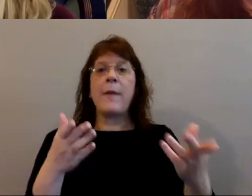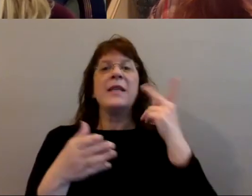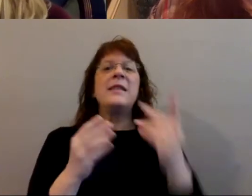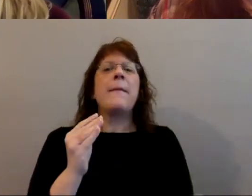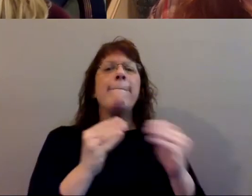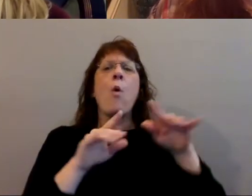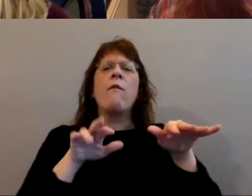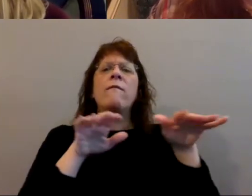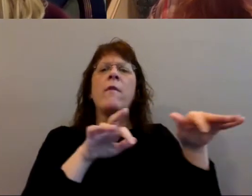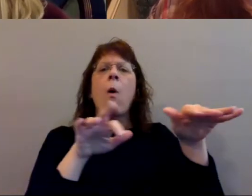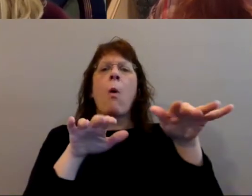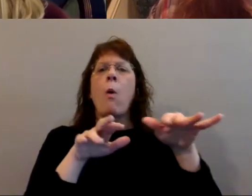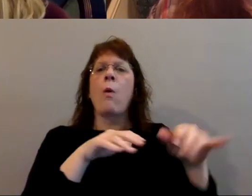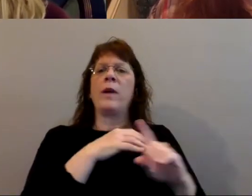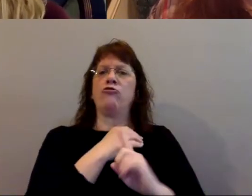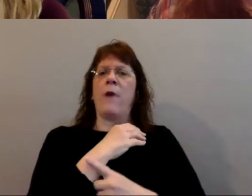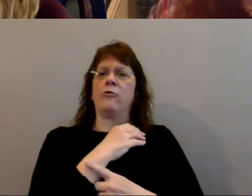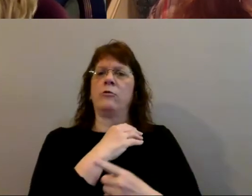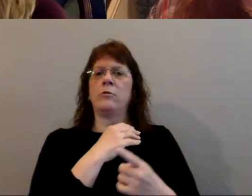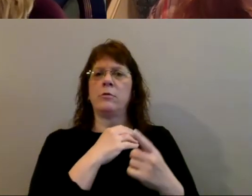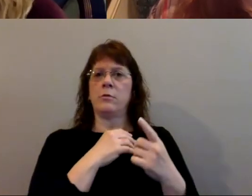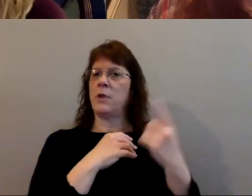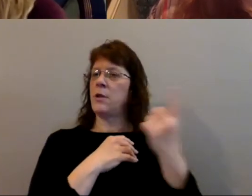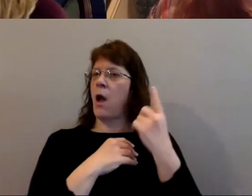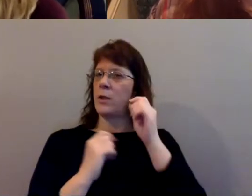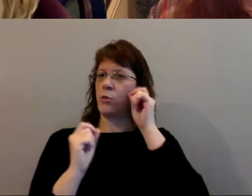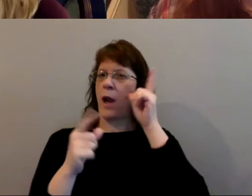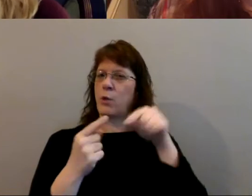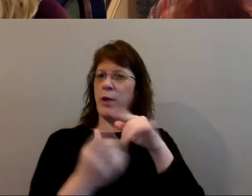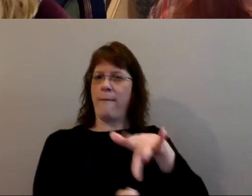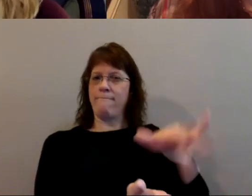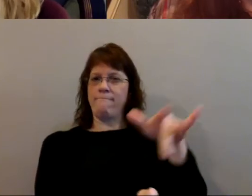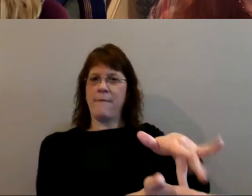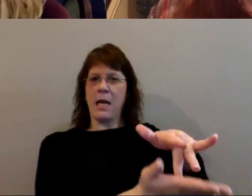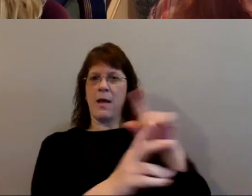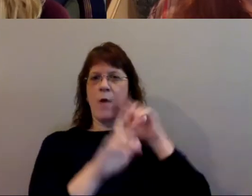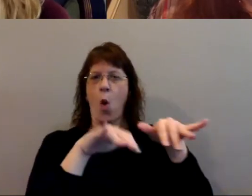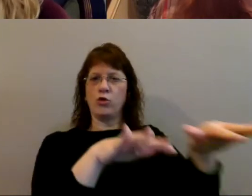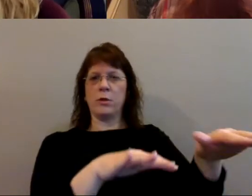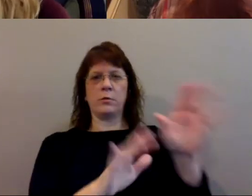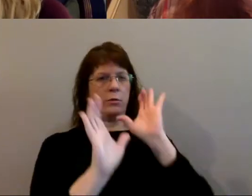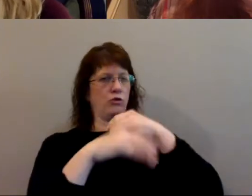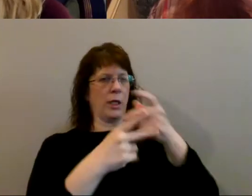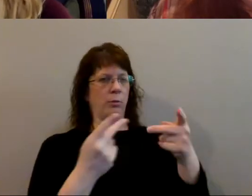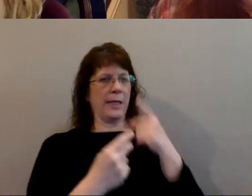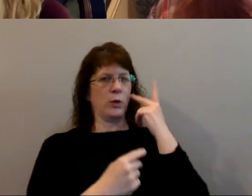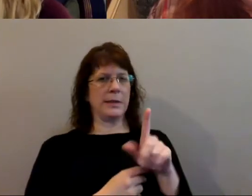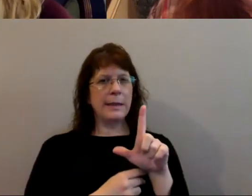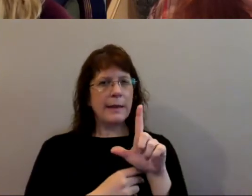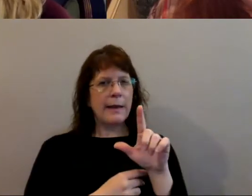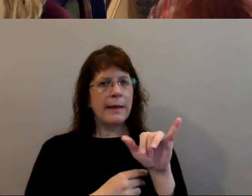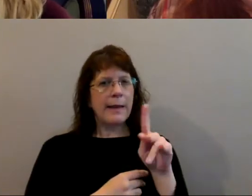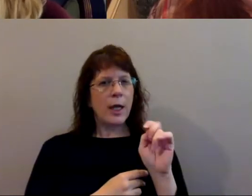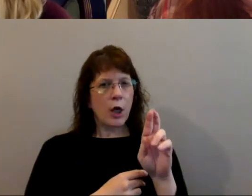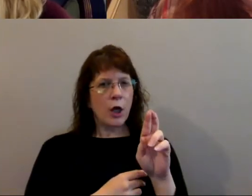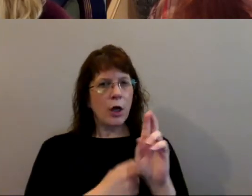than usual, which is always very surprising when you're in the middle of the South Pacific. That's like a very odd place to see litter. But it's